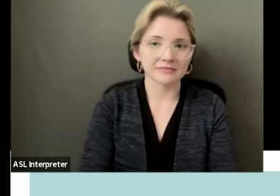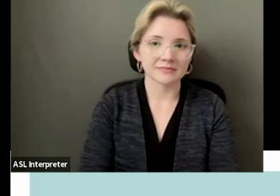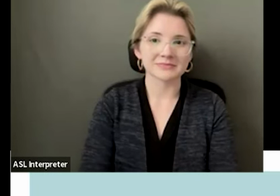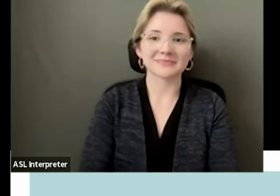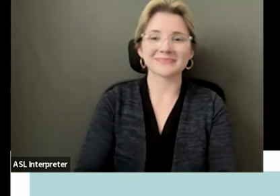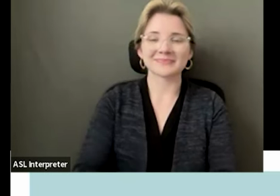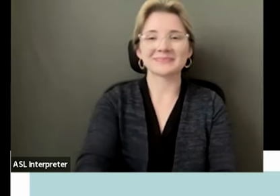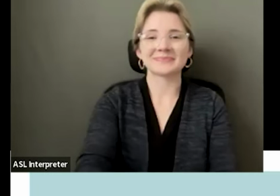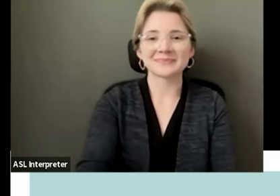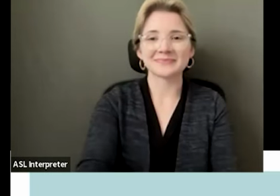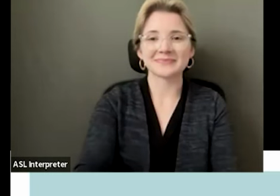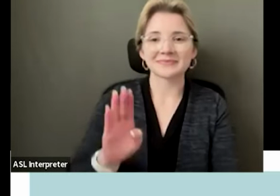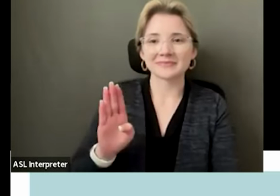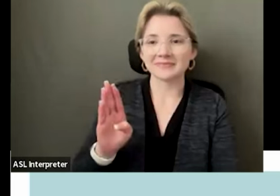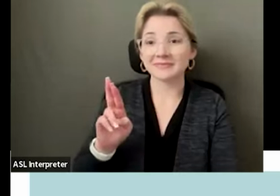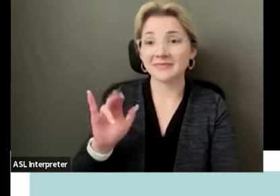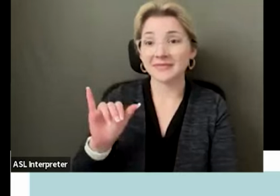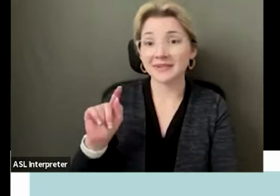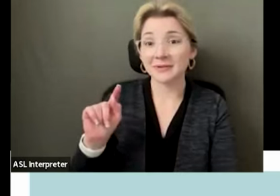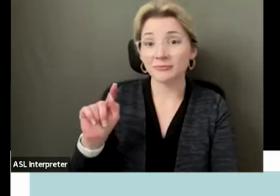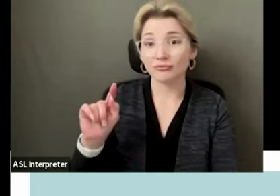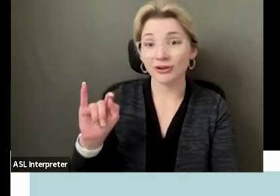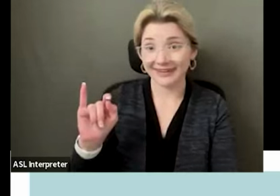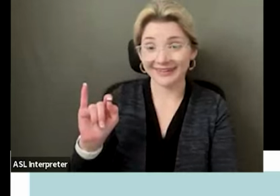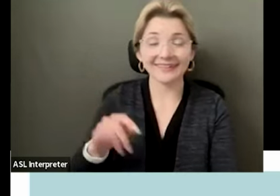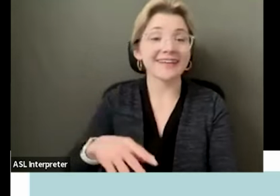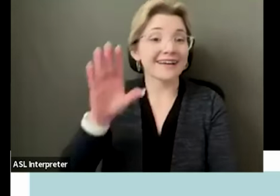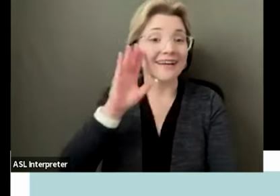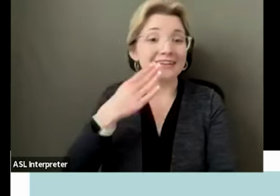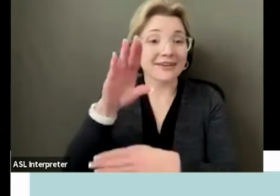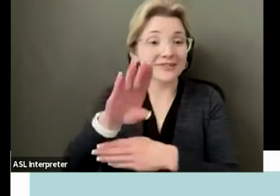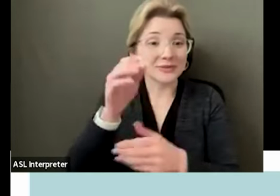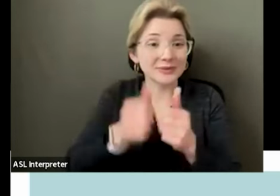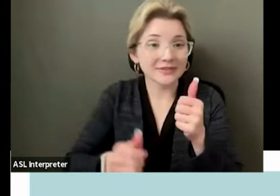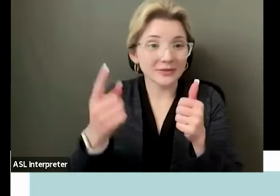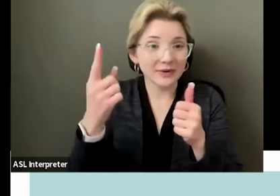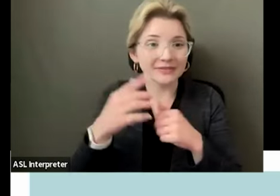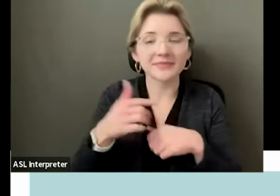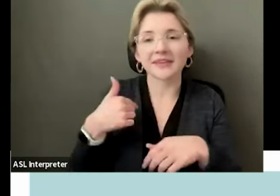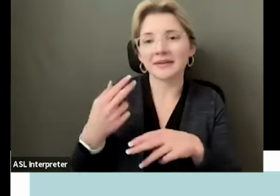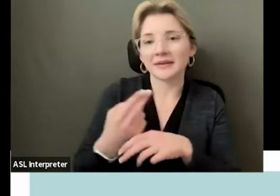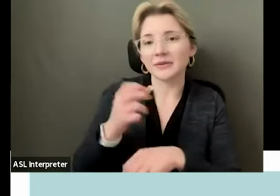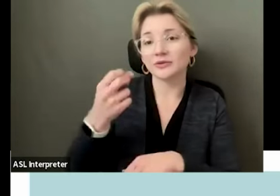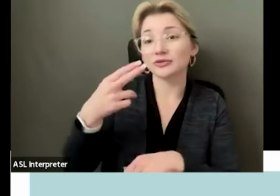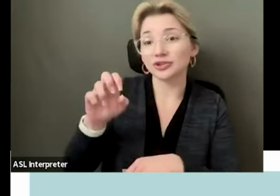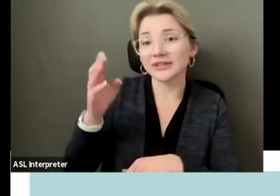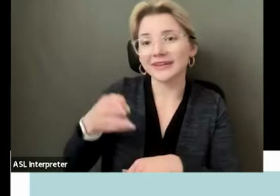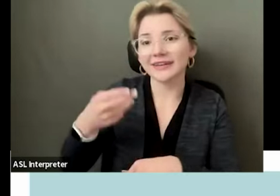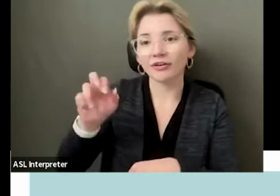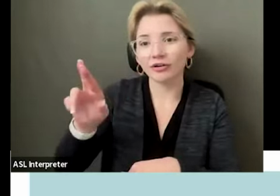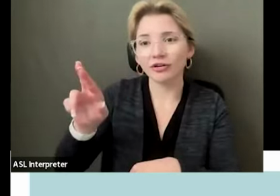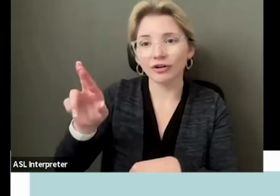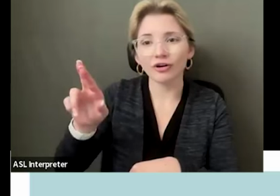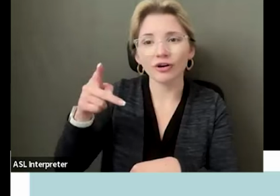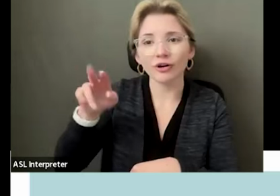Good afternoon and welcome, everyone. My name is Brittany Galati. I use she, her pronouns, and I'm the Housing Project Coordinator with the